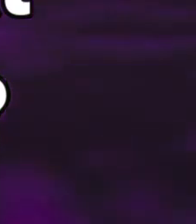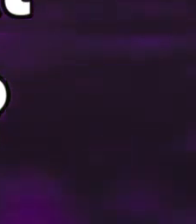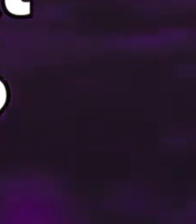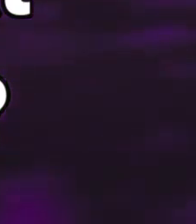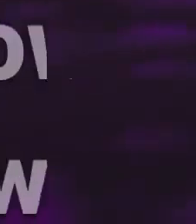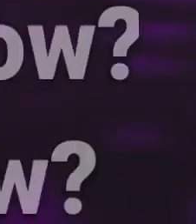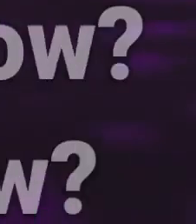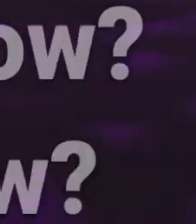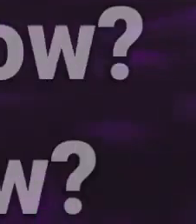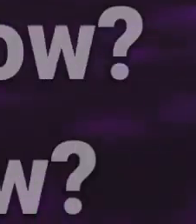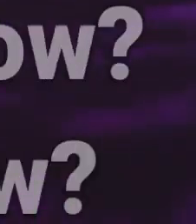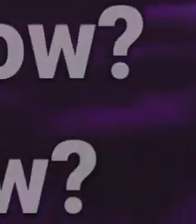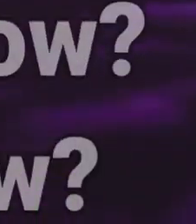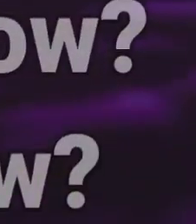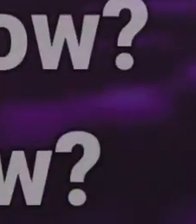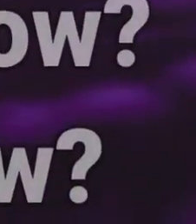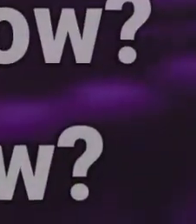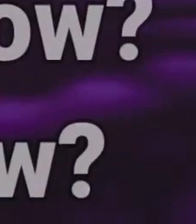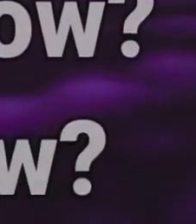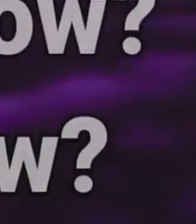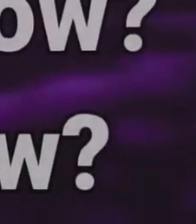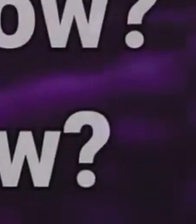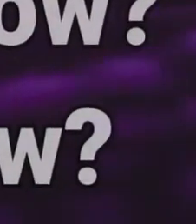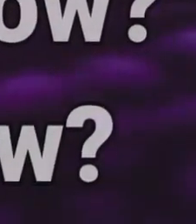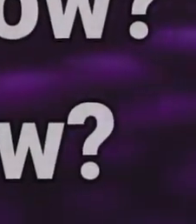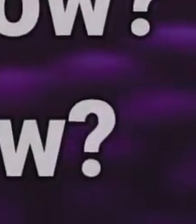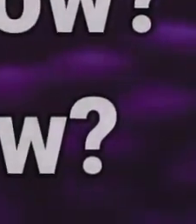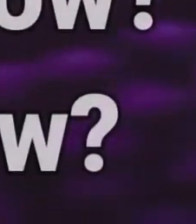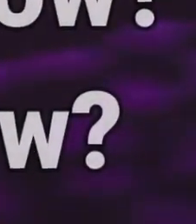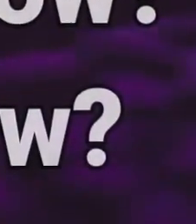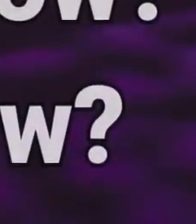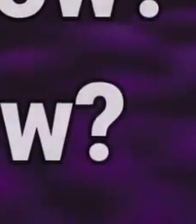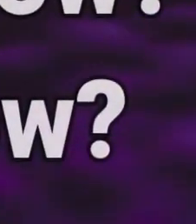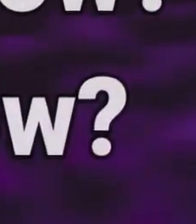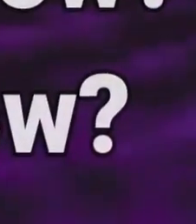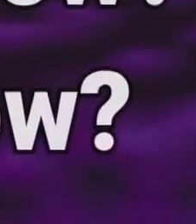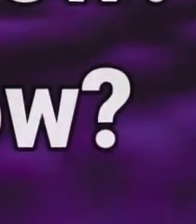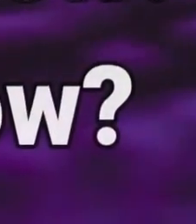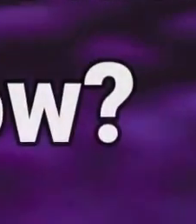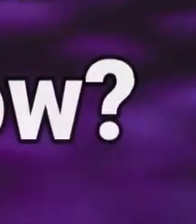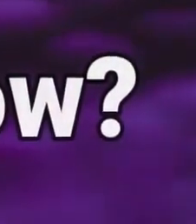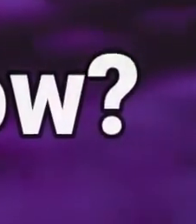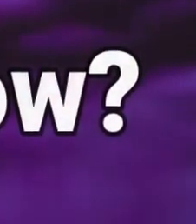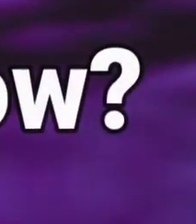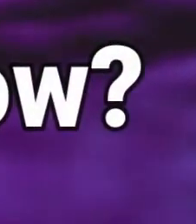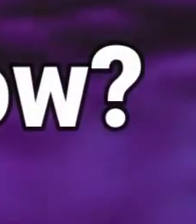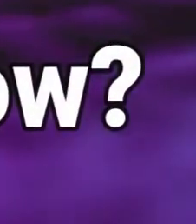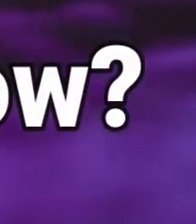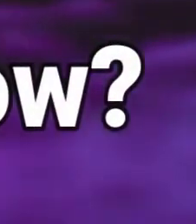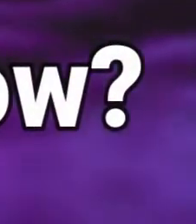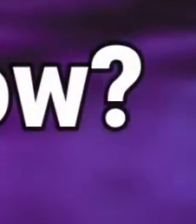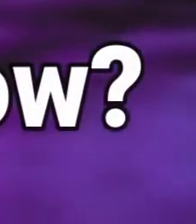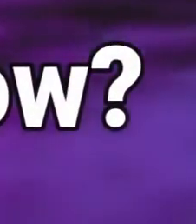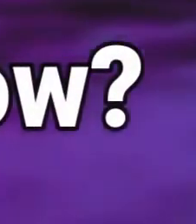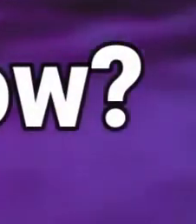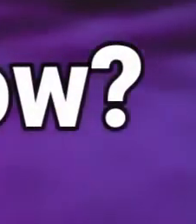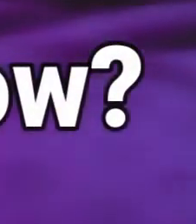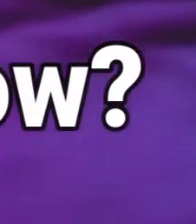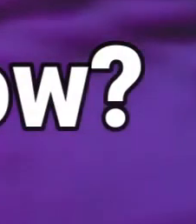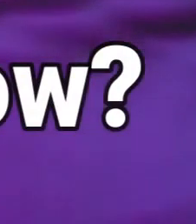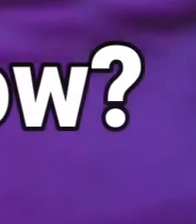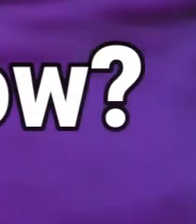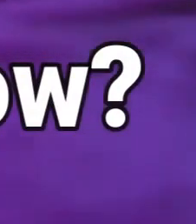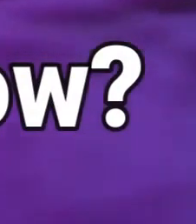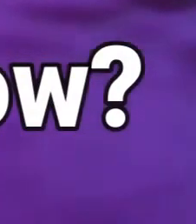follow Jesus? Who will be the next to follow